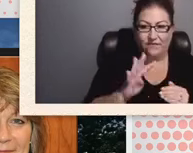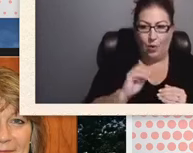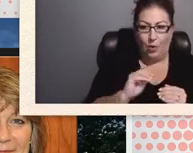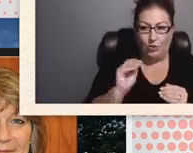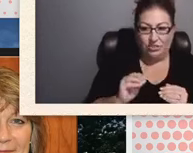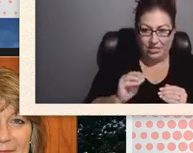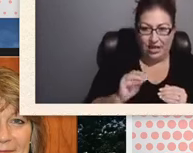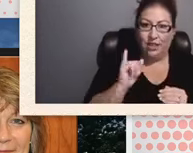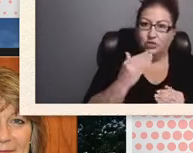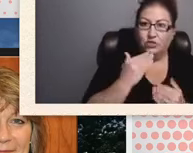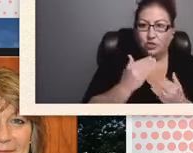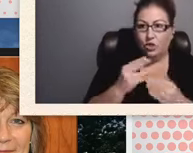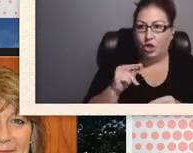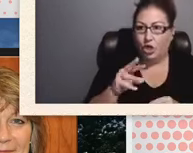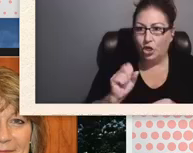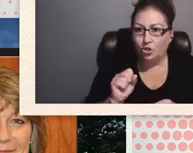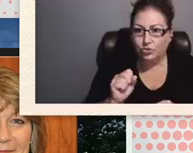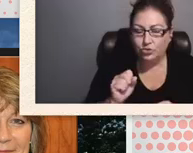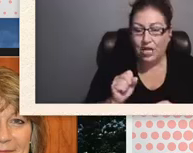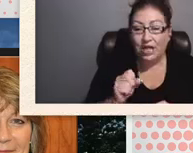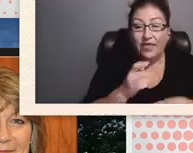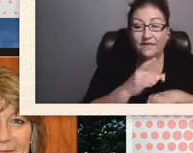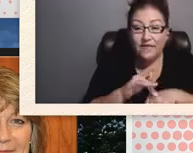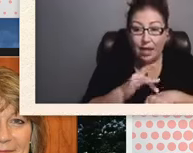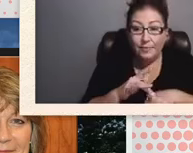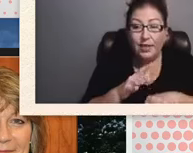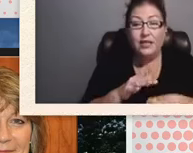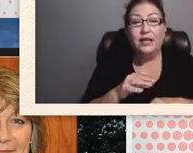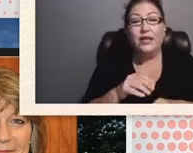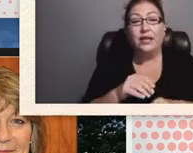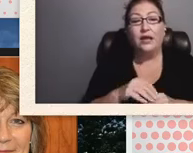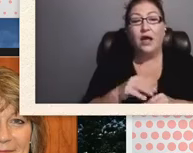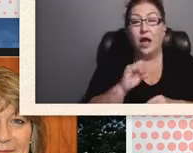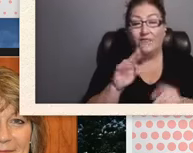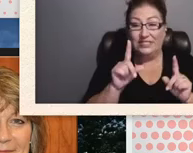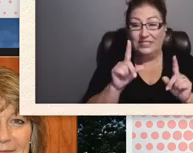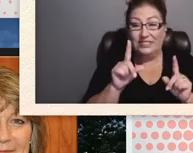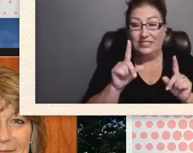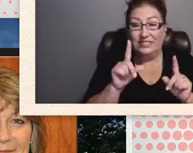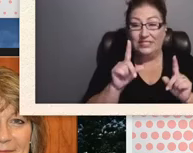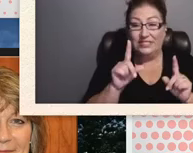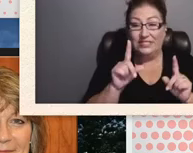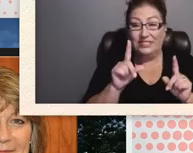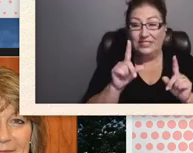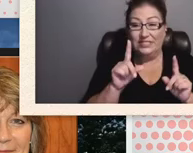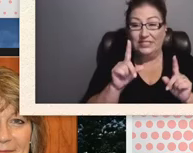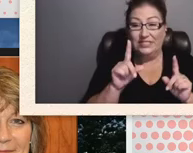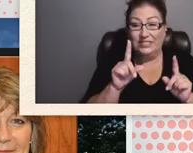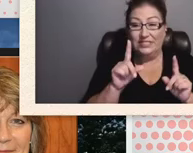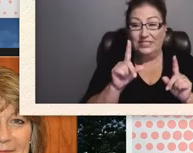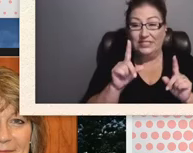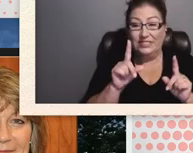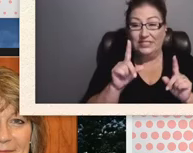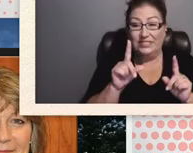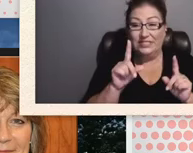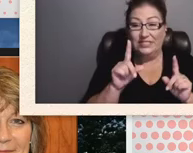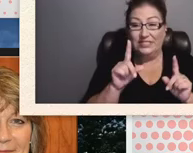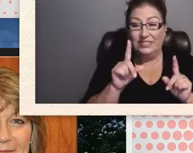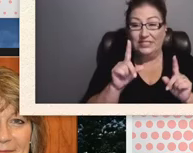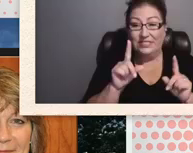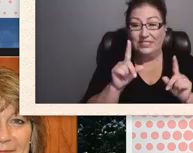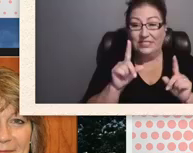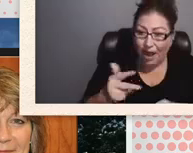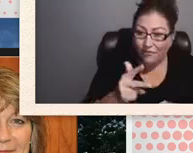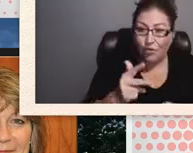good news. The availability and consumption of tests has touched us all. We have drive-through and walk-up